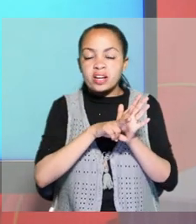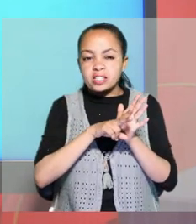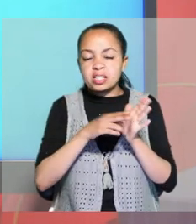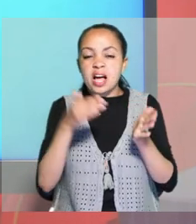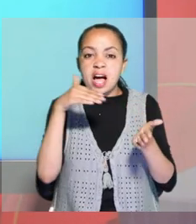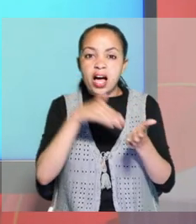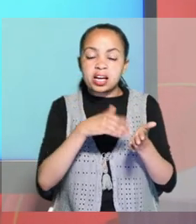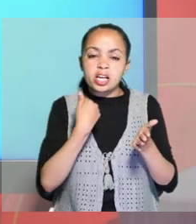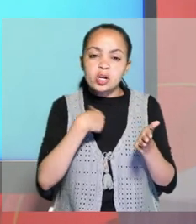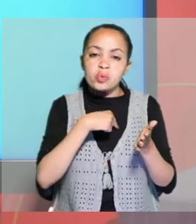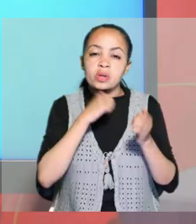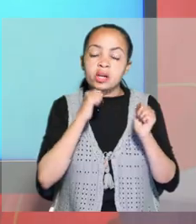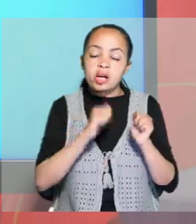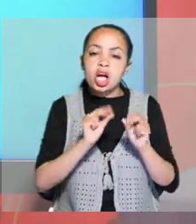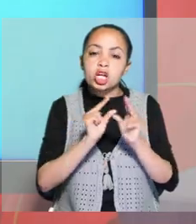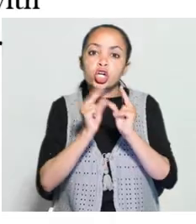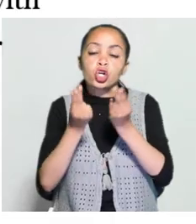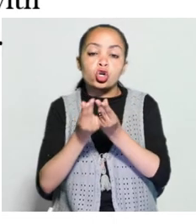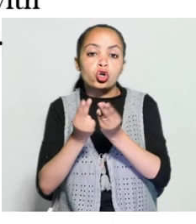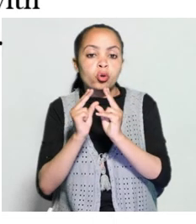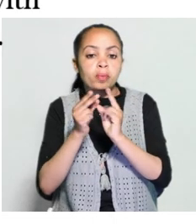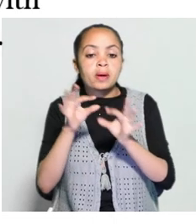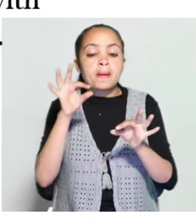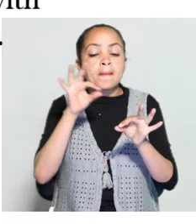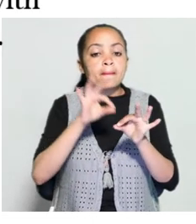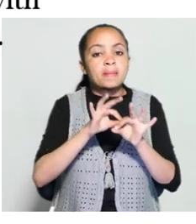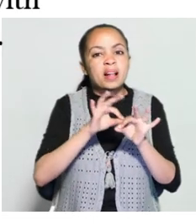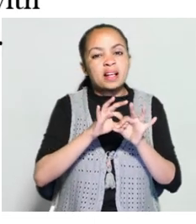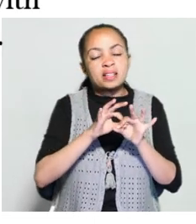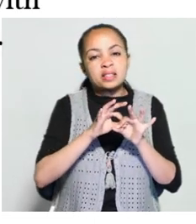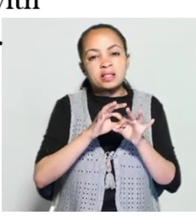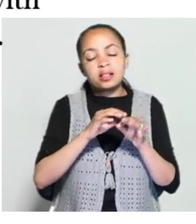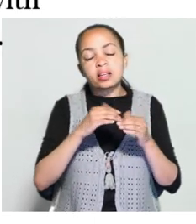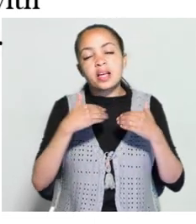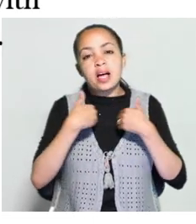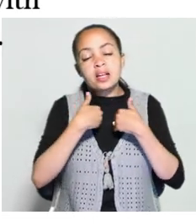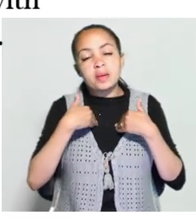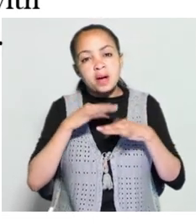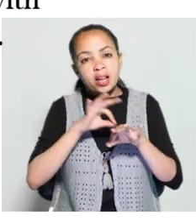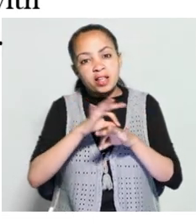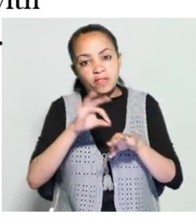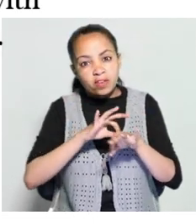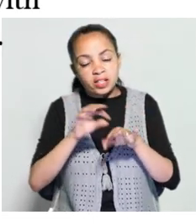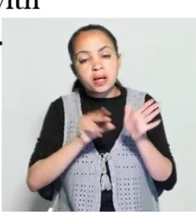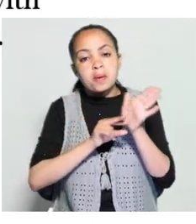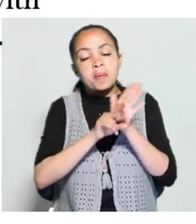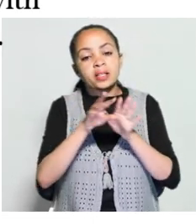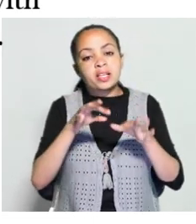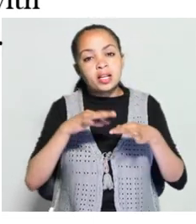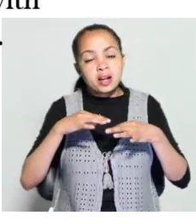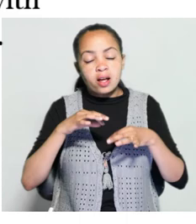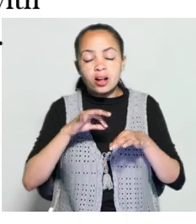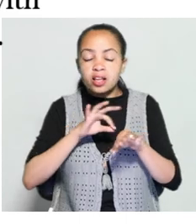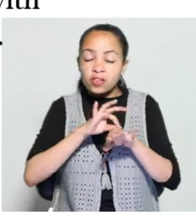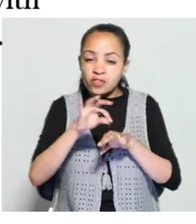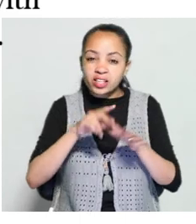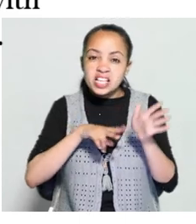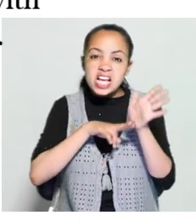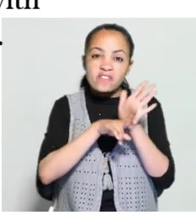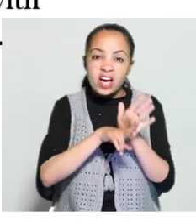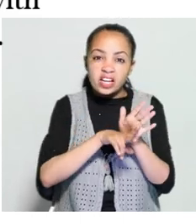And again, we can group into that of plant infecting, animal infecting, and the bacteria infecting